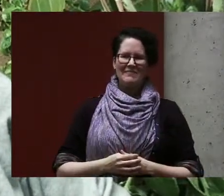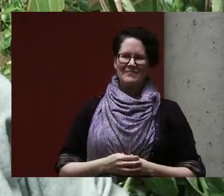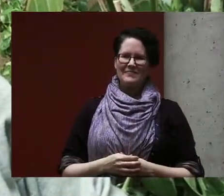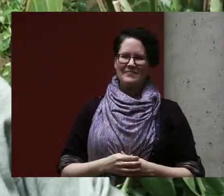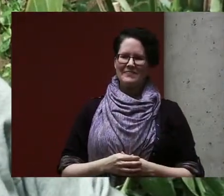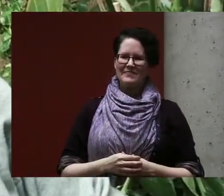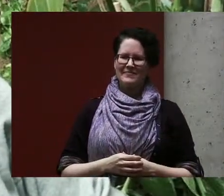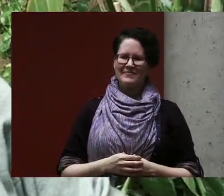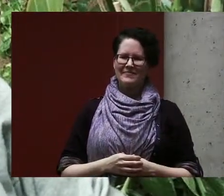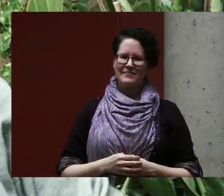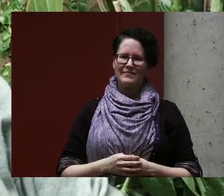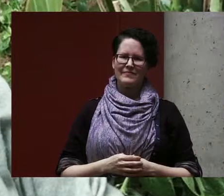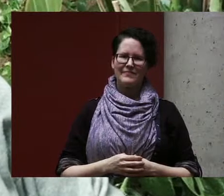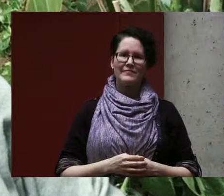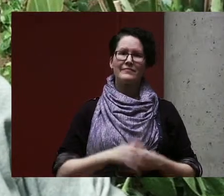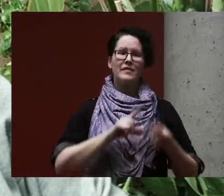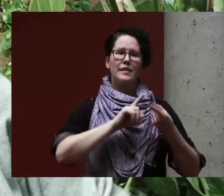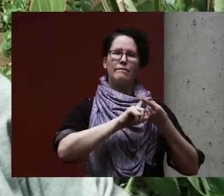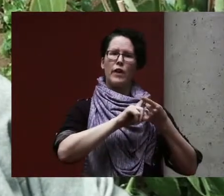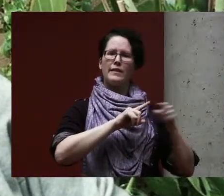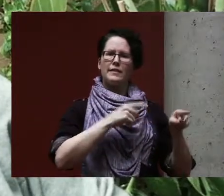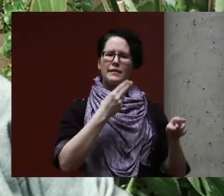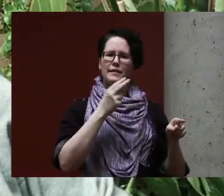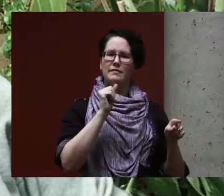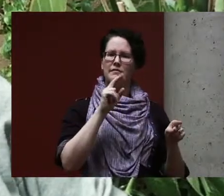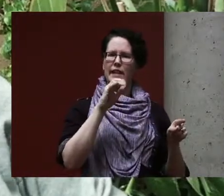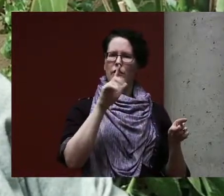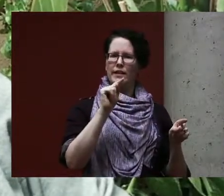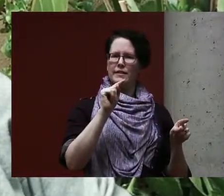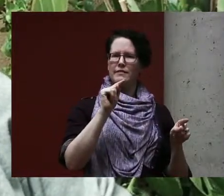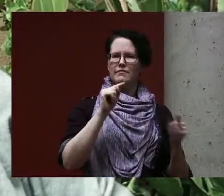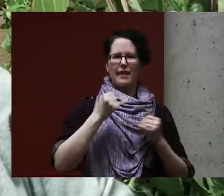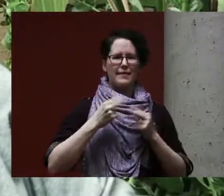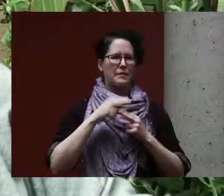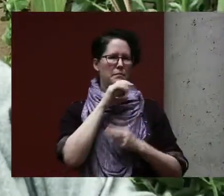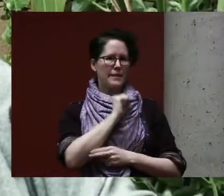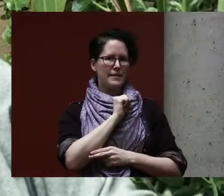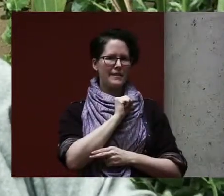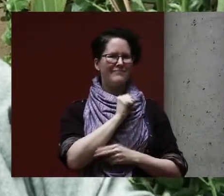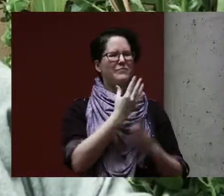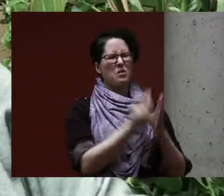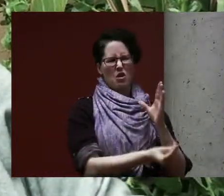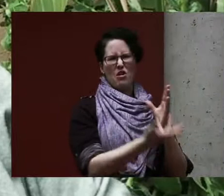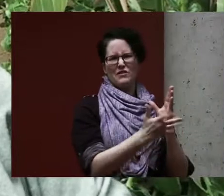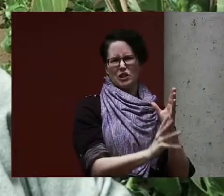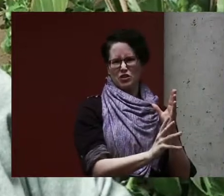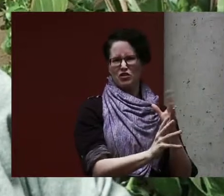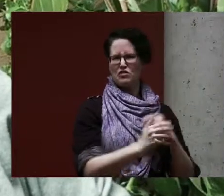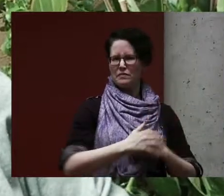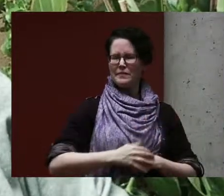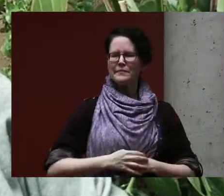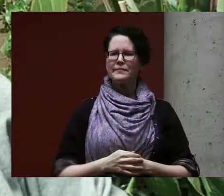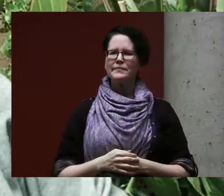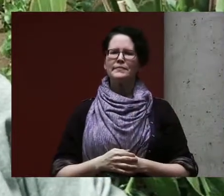A dear friend of mine, Harriet McBride Johnson, is no longer with us, but in